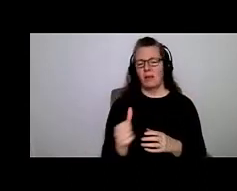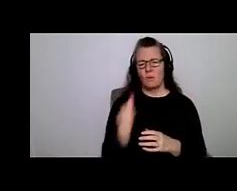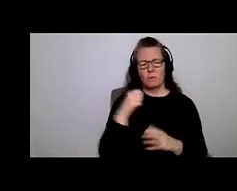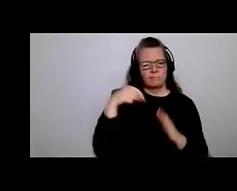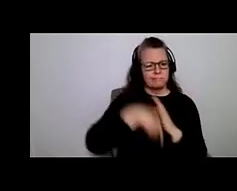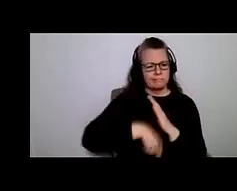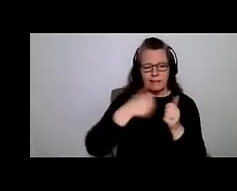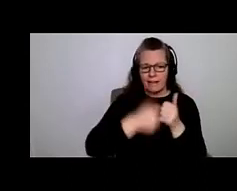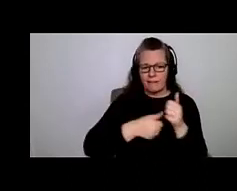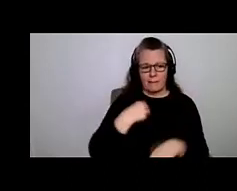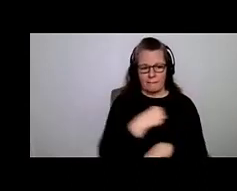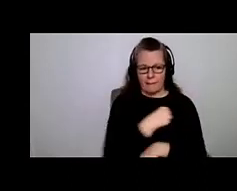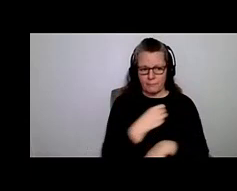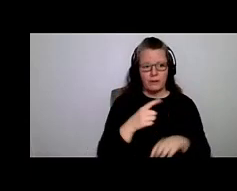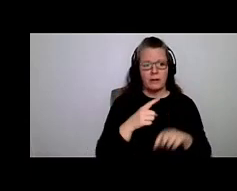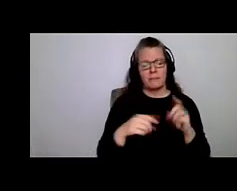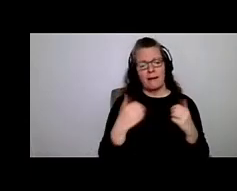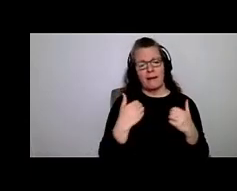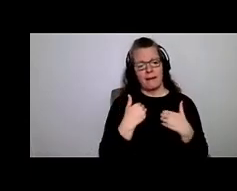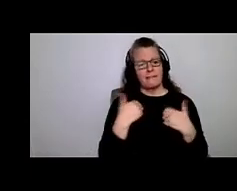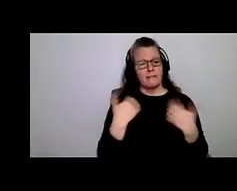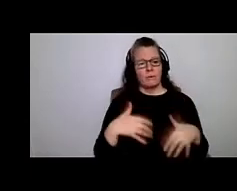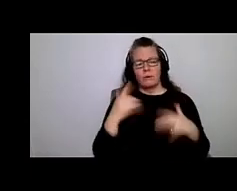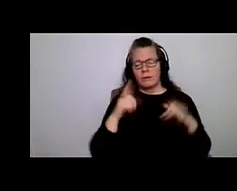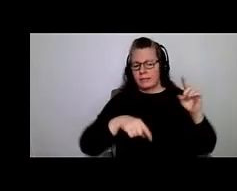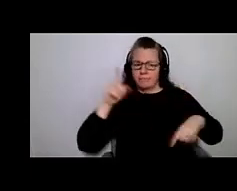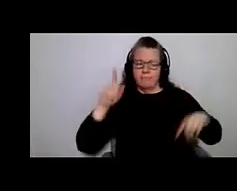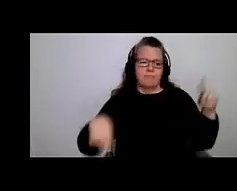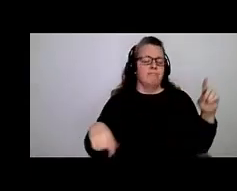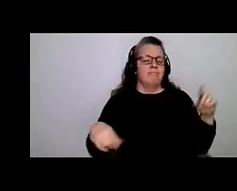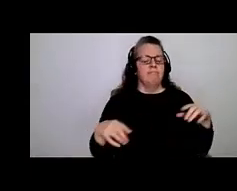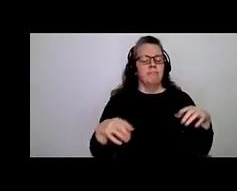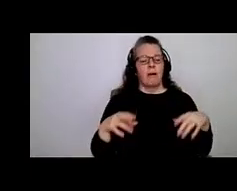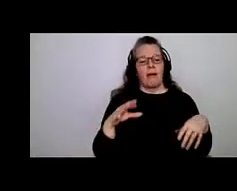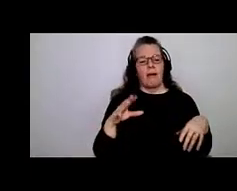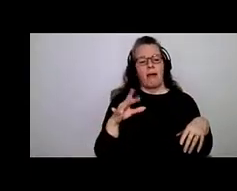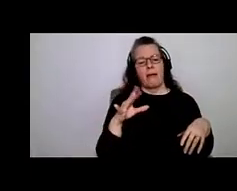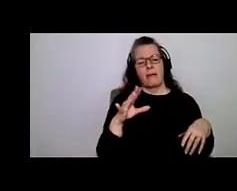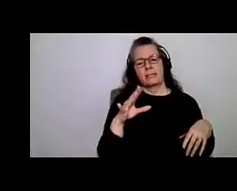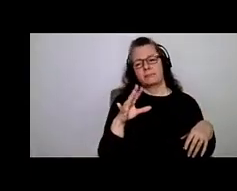member here, but there is a very robust and very